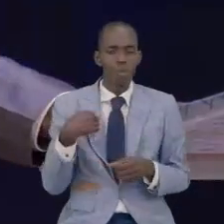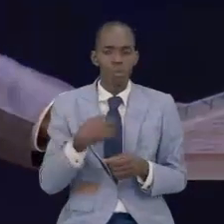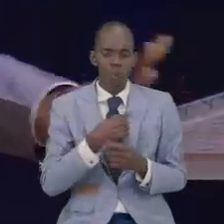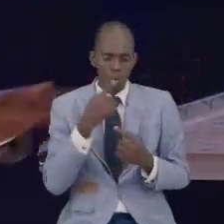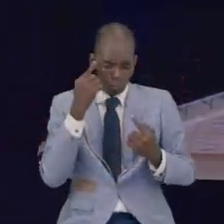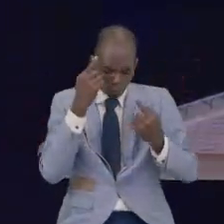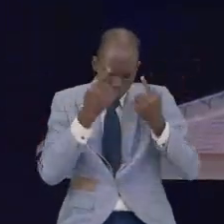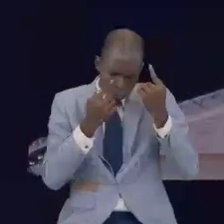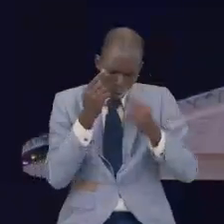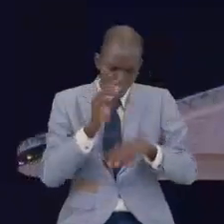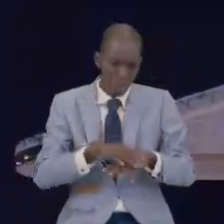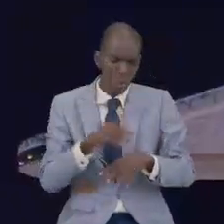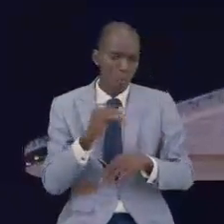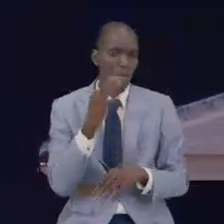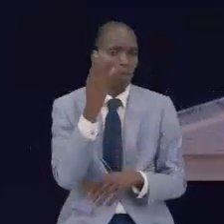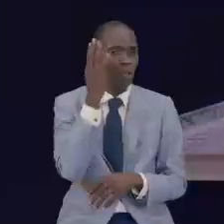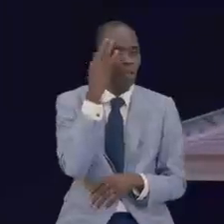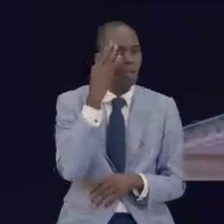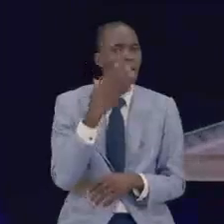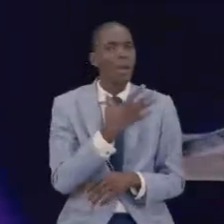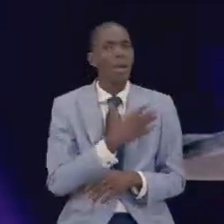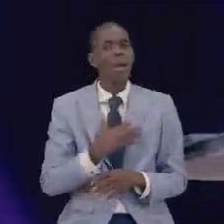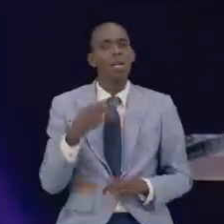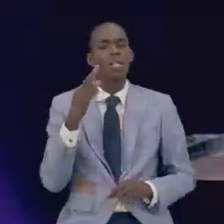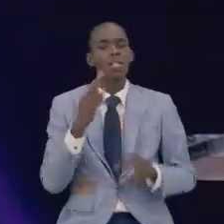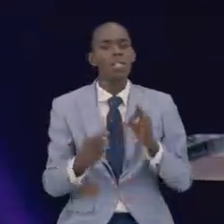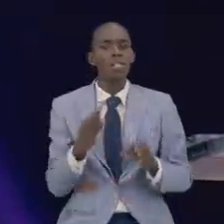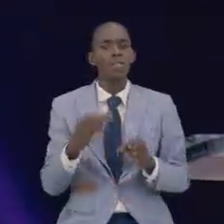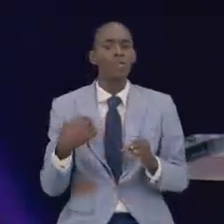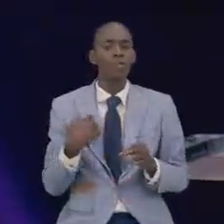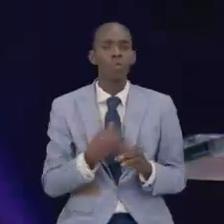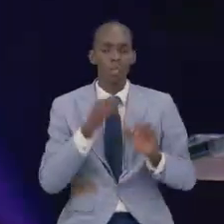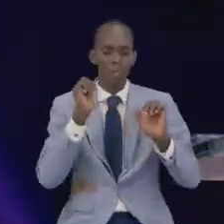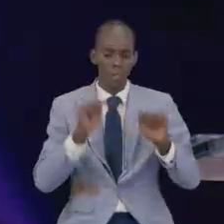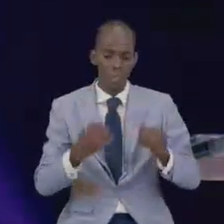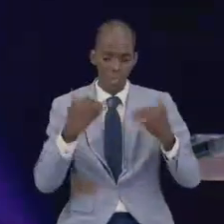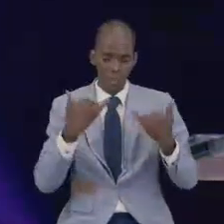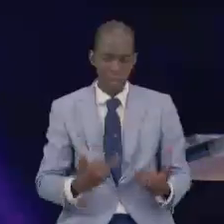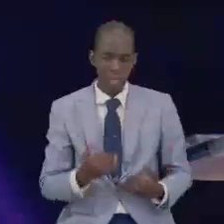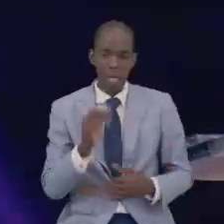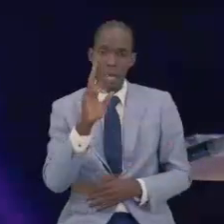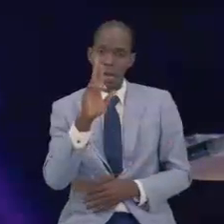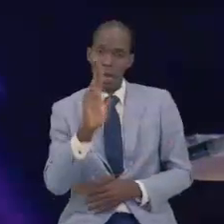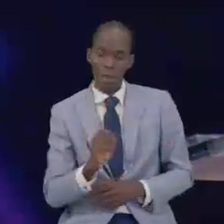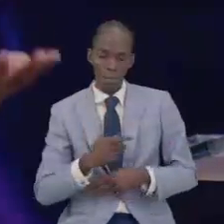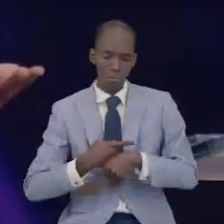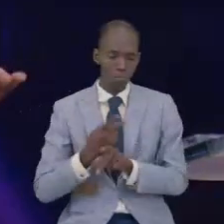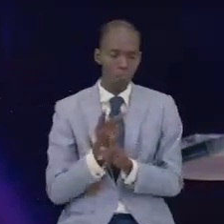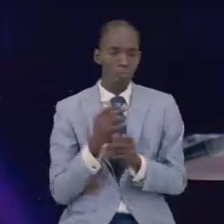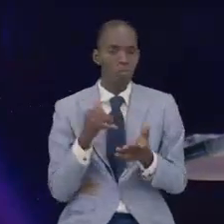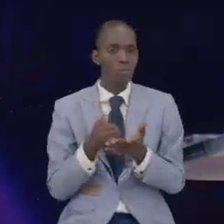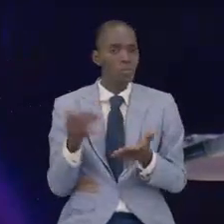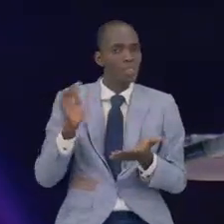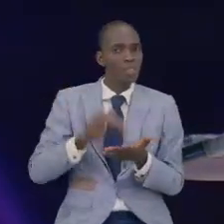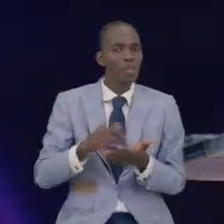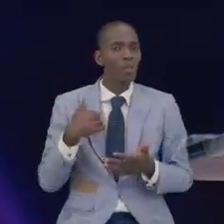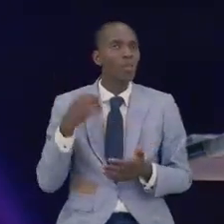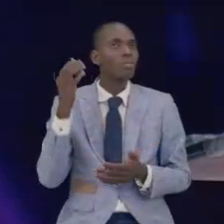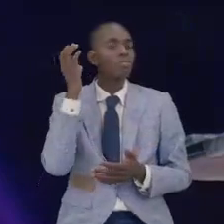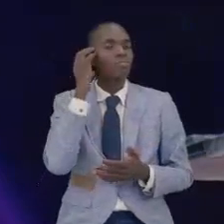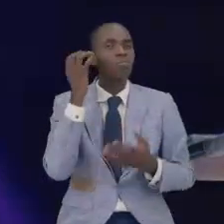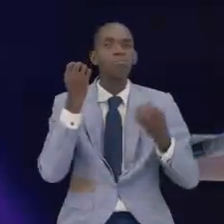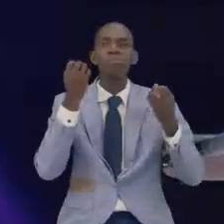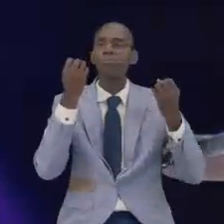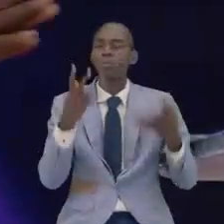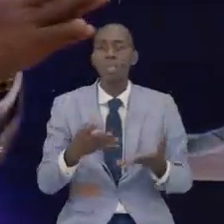the knowledge, and then if we want now to reproduce it, we can reproduce that. We hear a lot, we learn